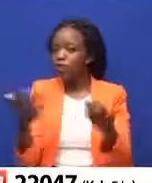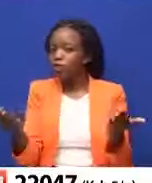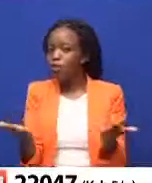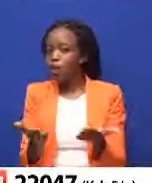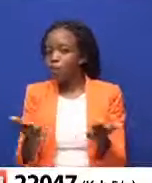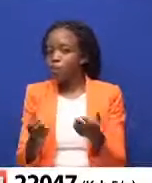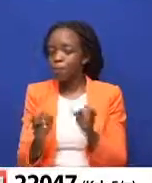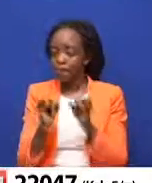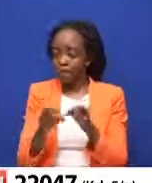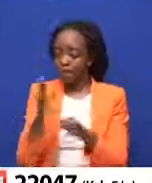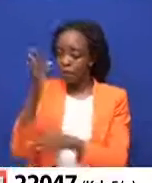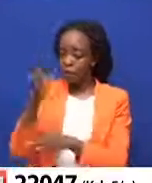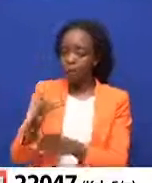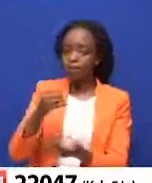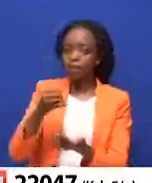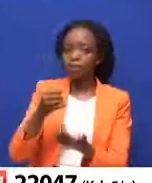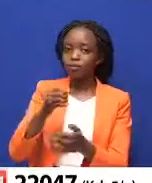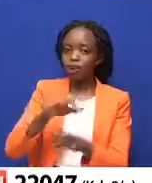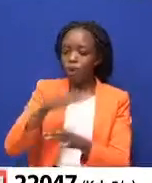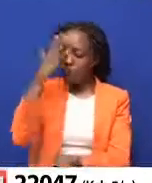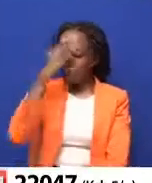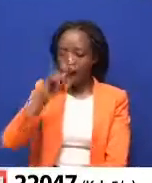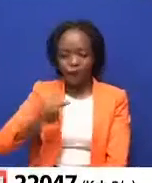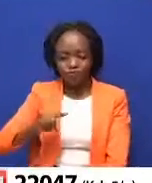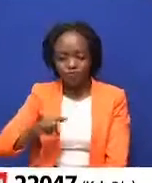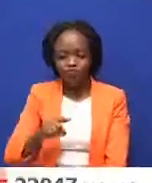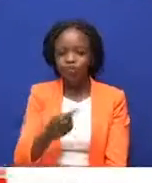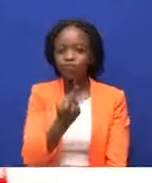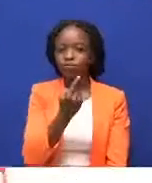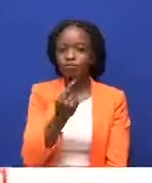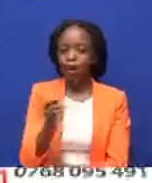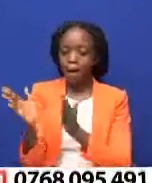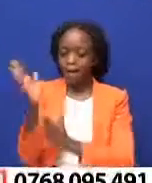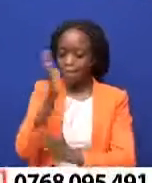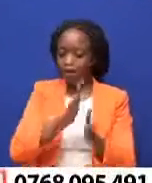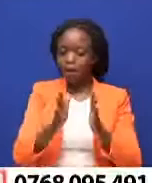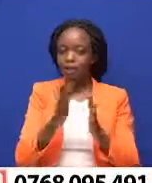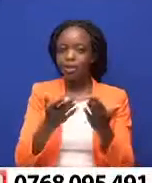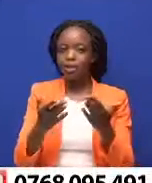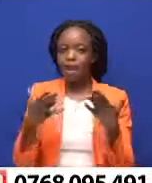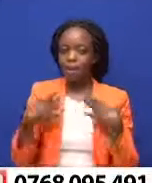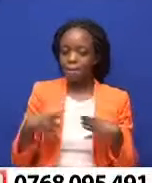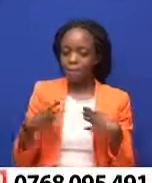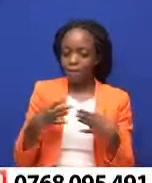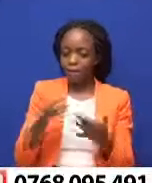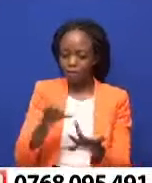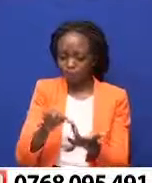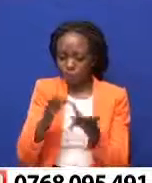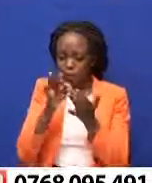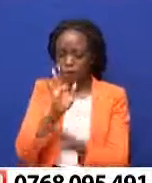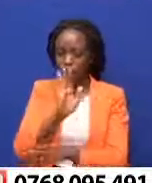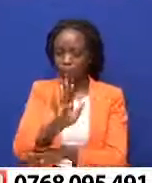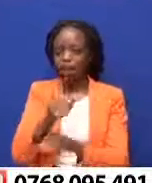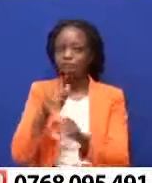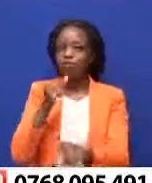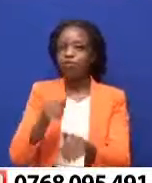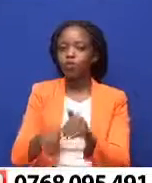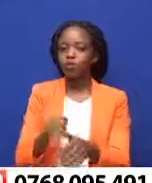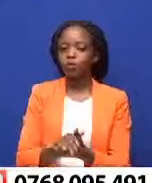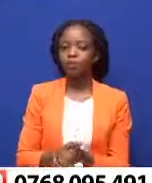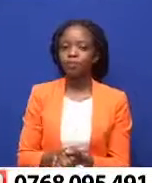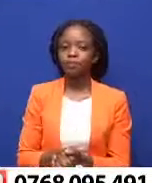he did not interfere, why is he being accused of planting his favorites within the party nomination process?